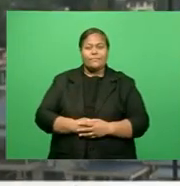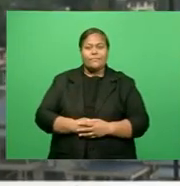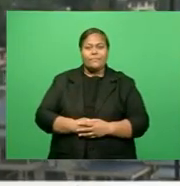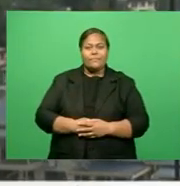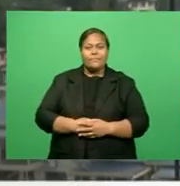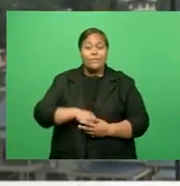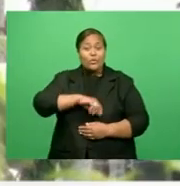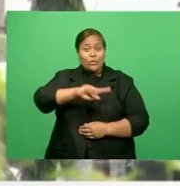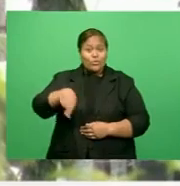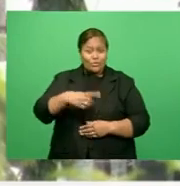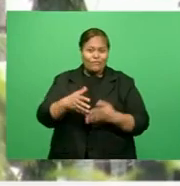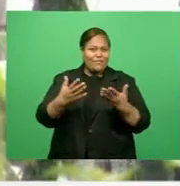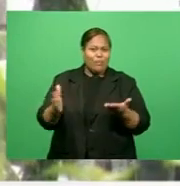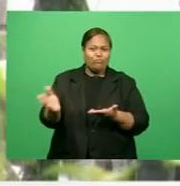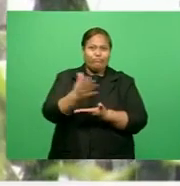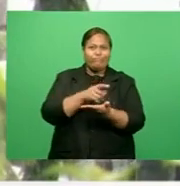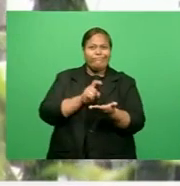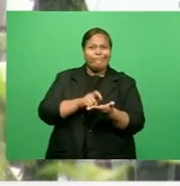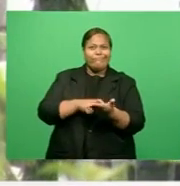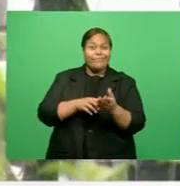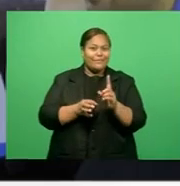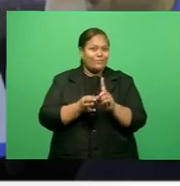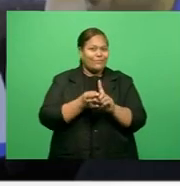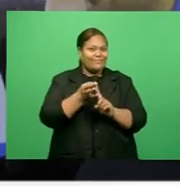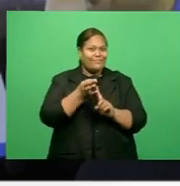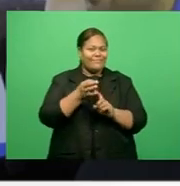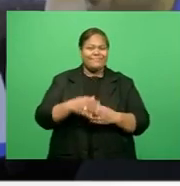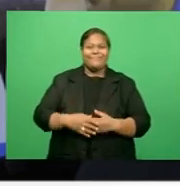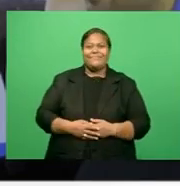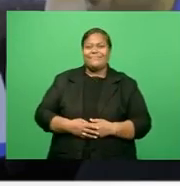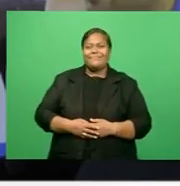And SUVA rate arrears improve.